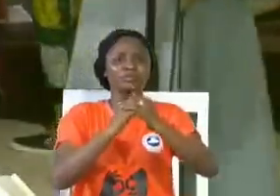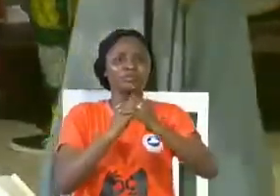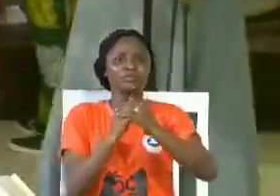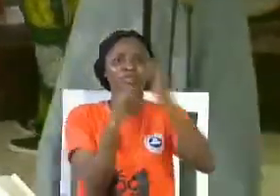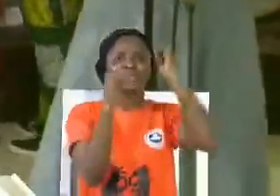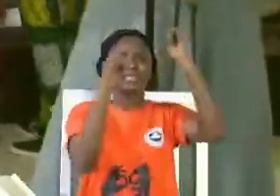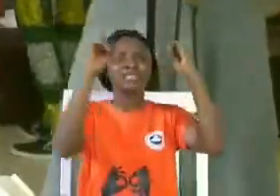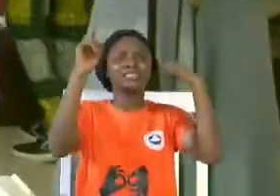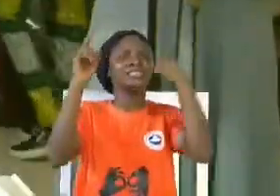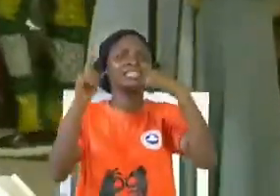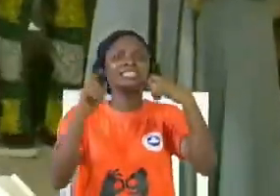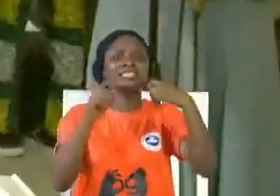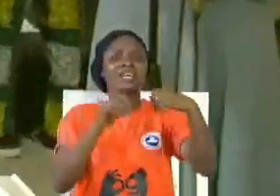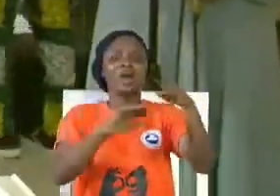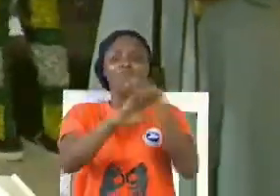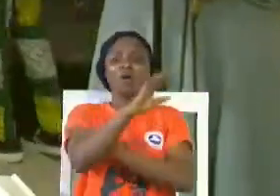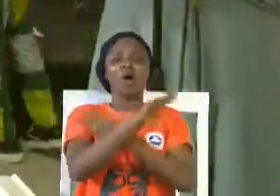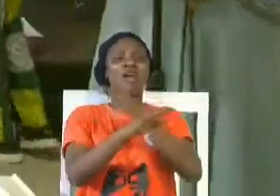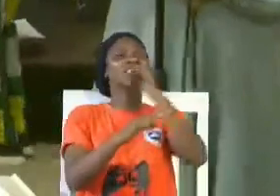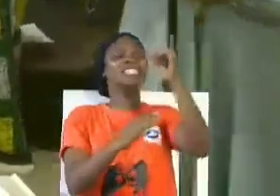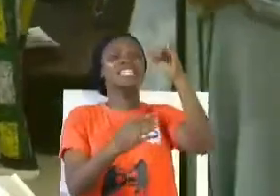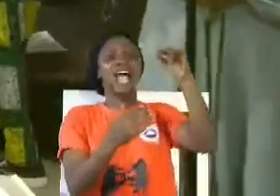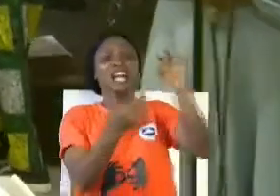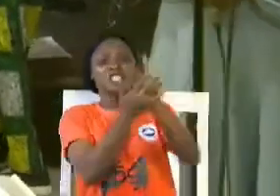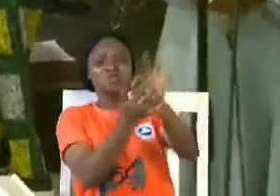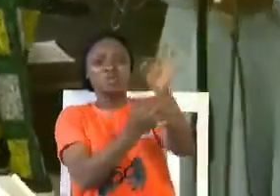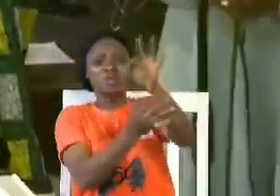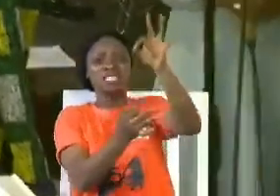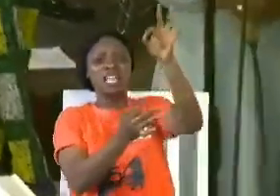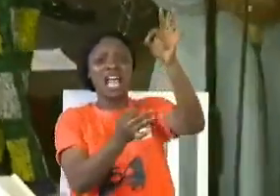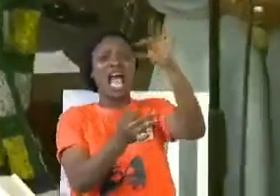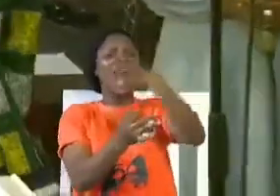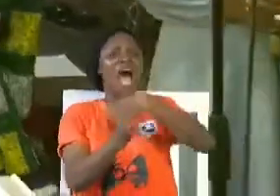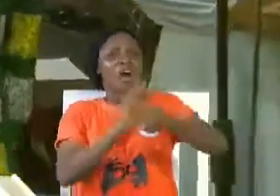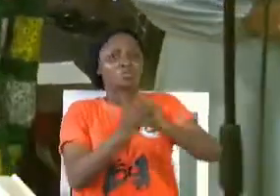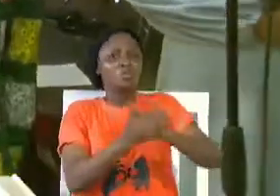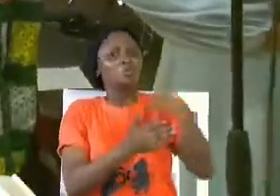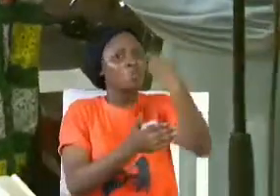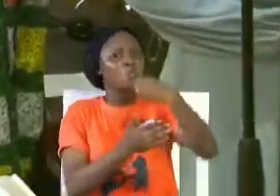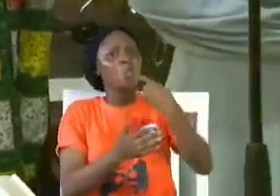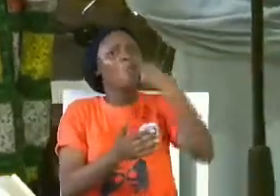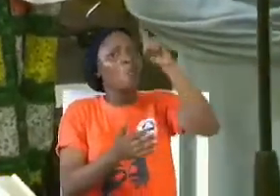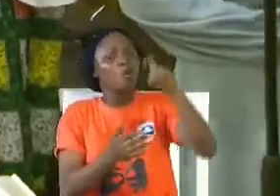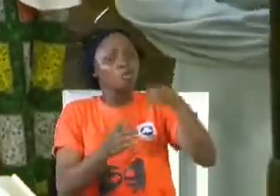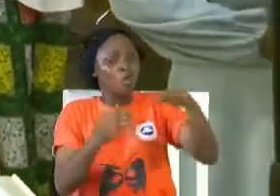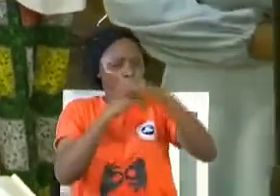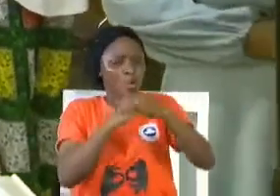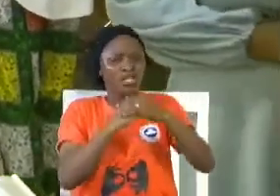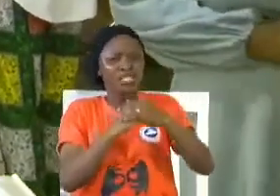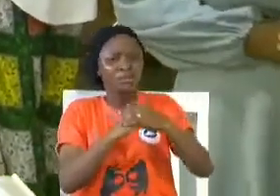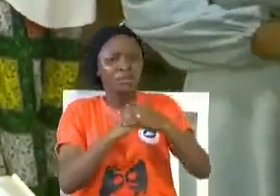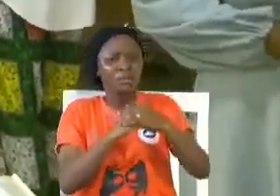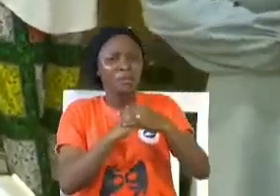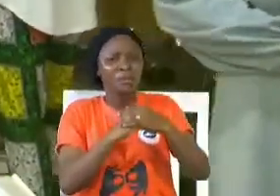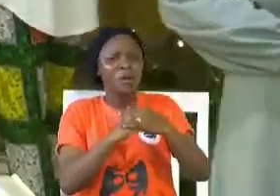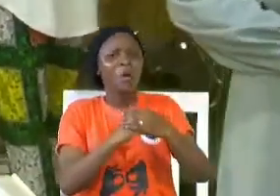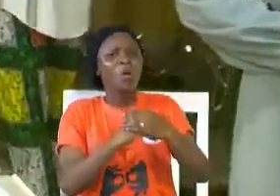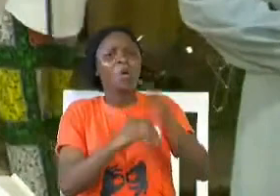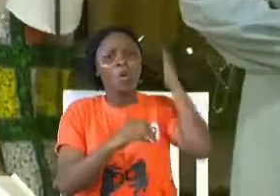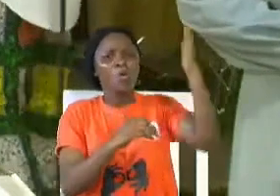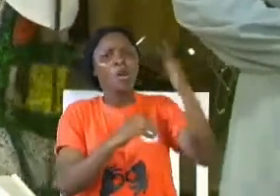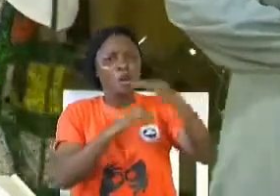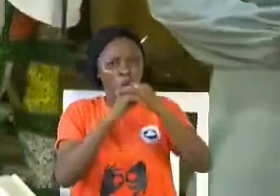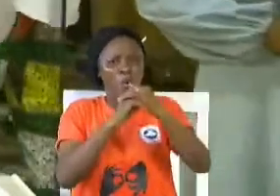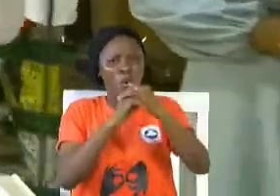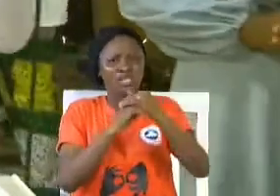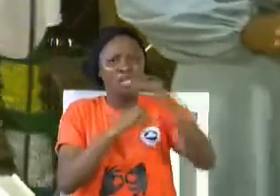He says, God is spirit, and those who must worship, we